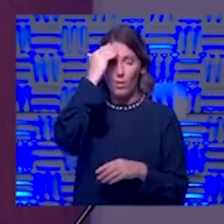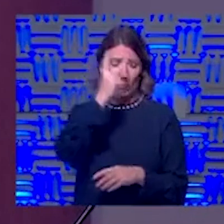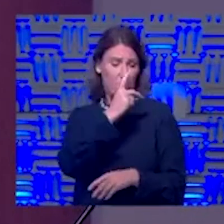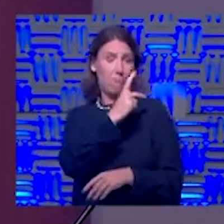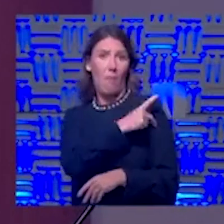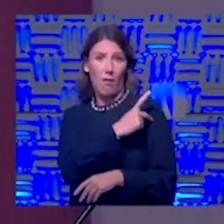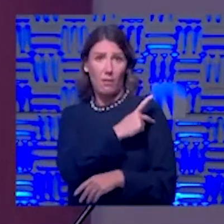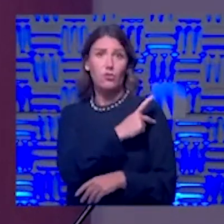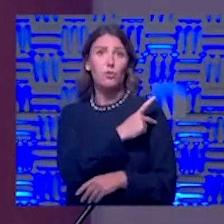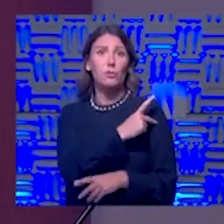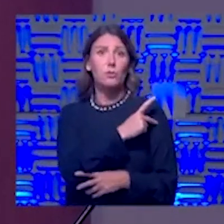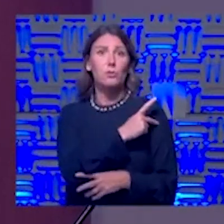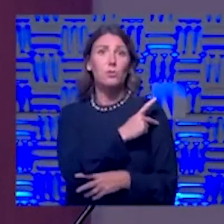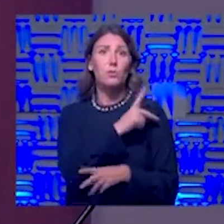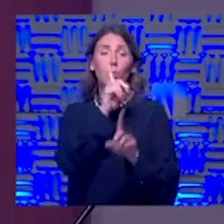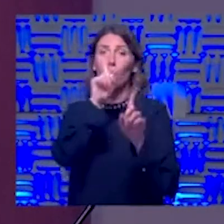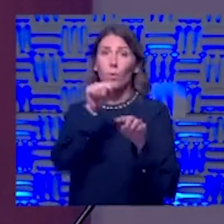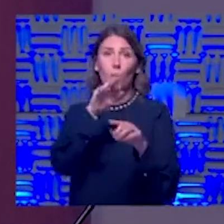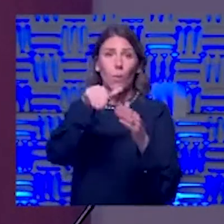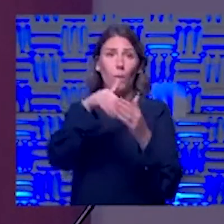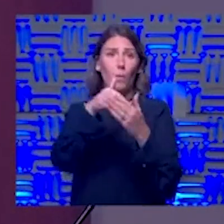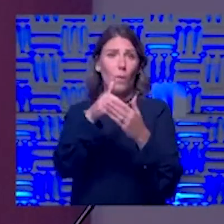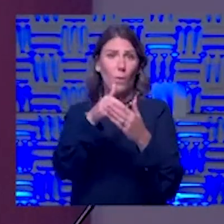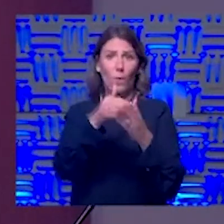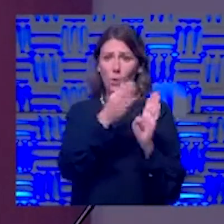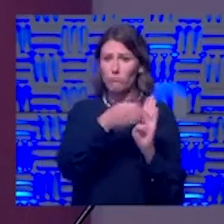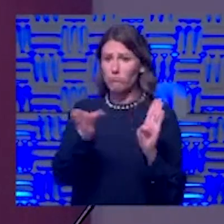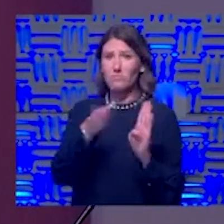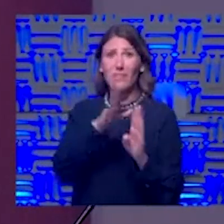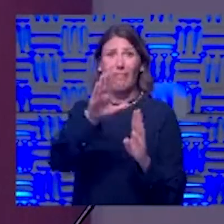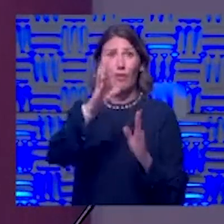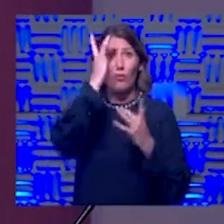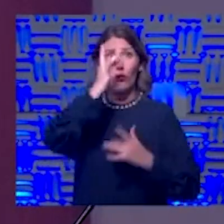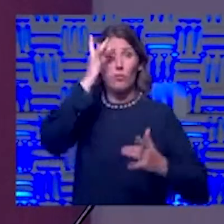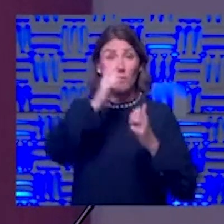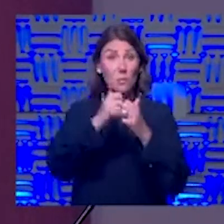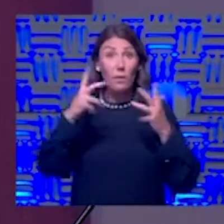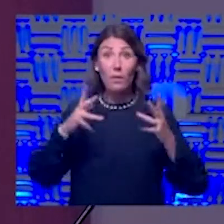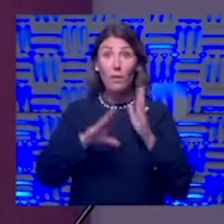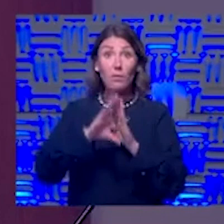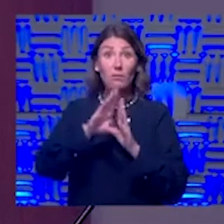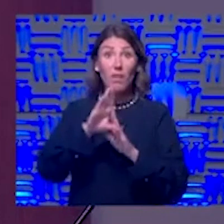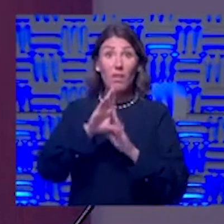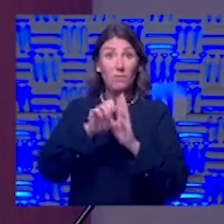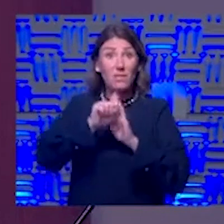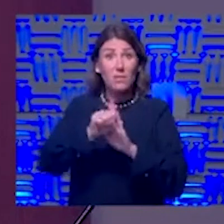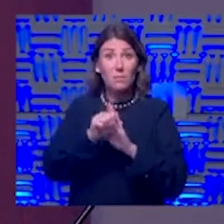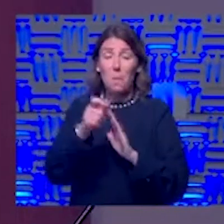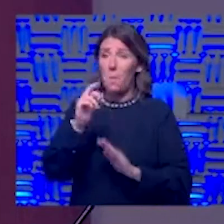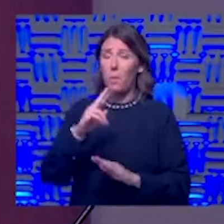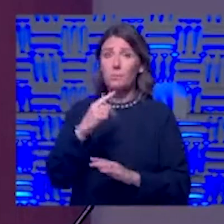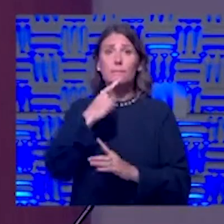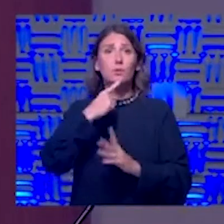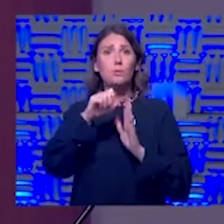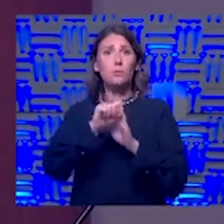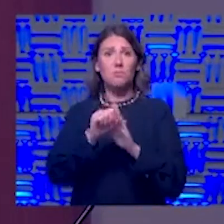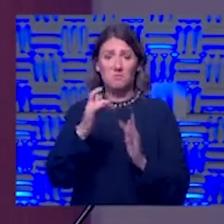patients who go the entire course of their illness without really developing symptoms or significant enough symptoms to feel